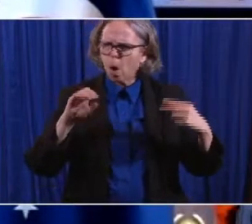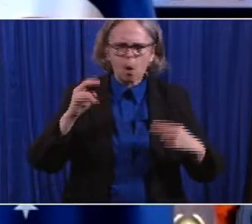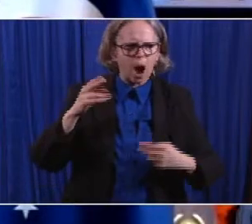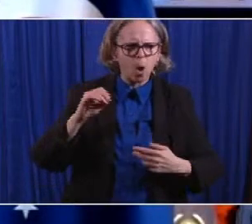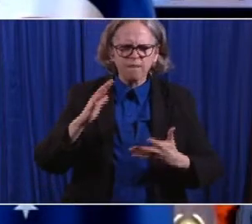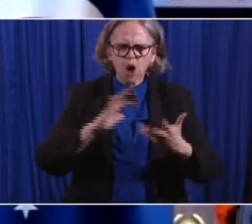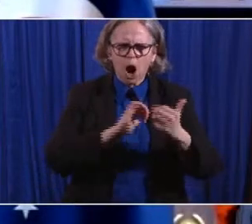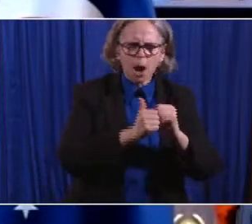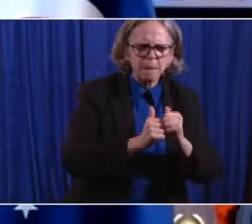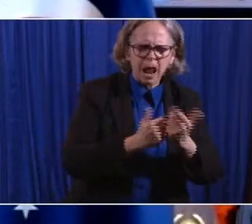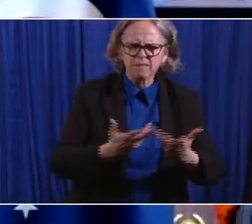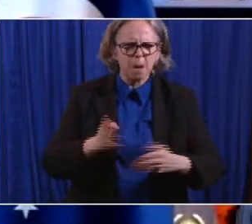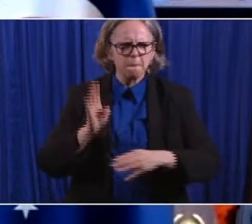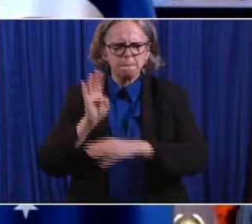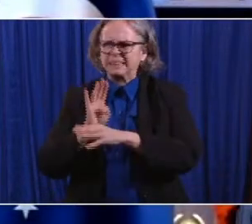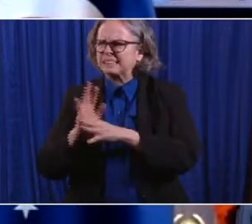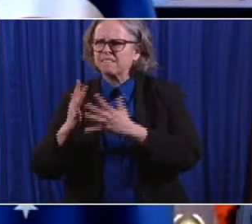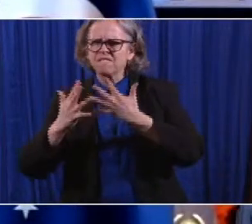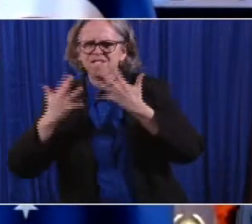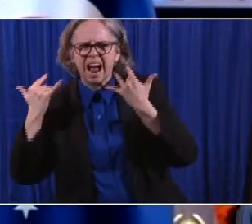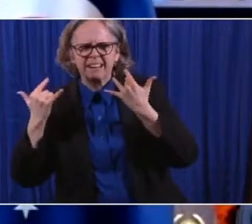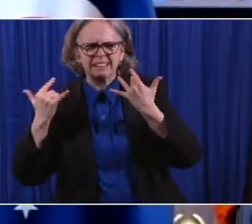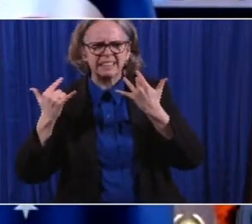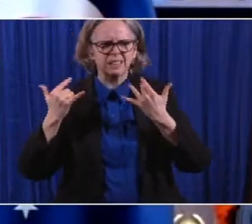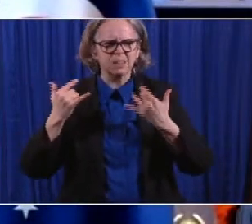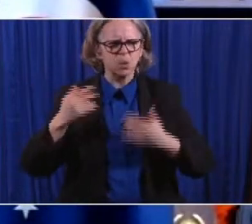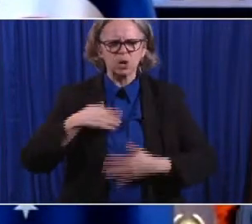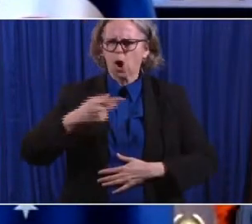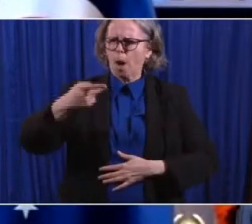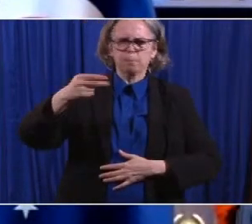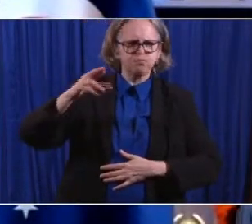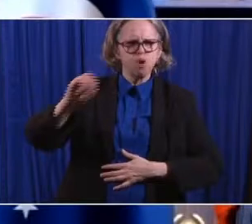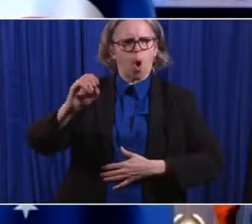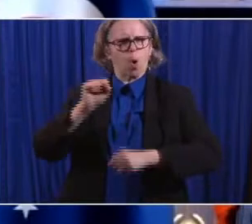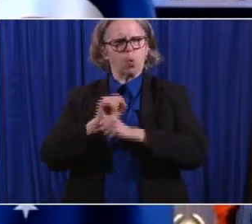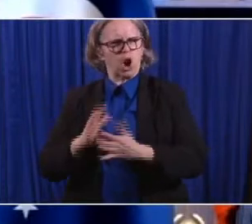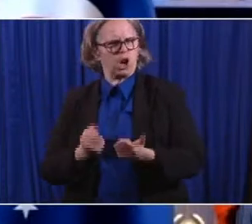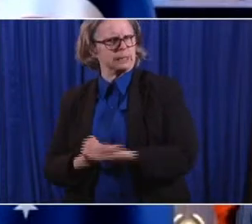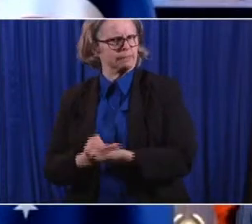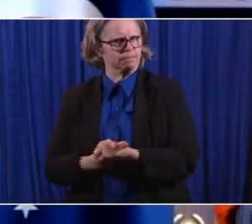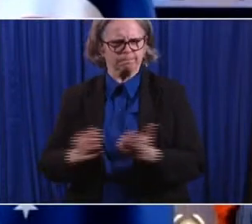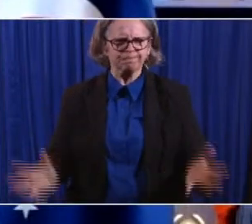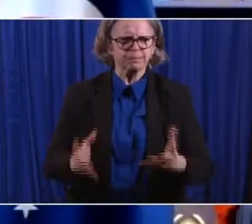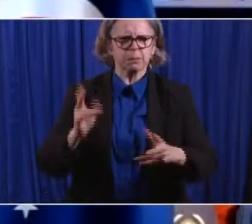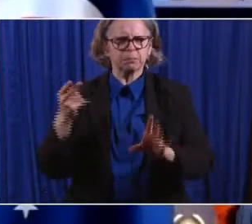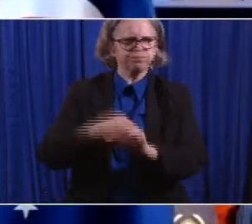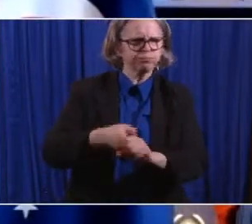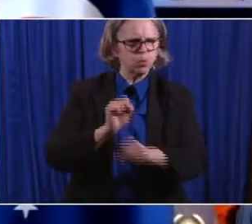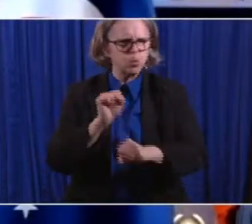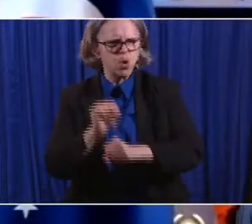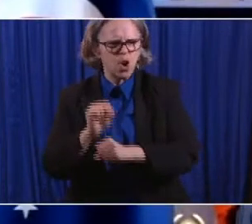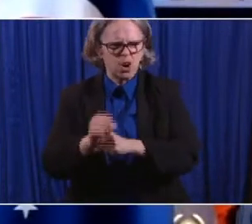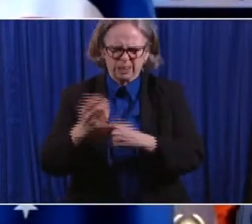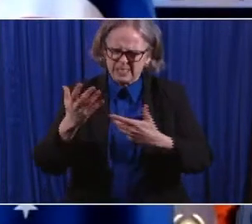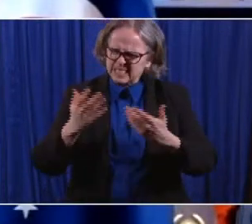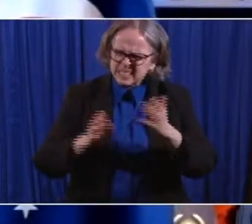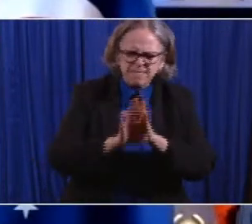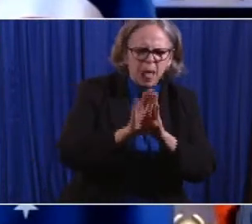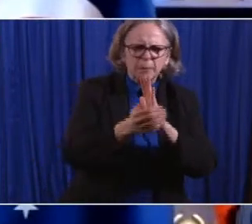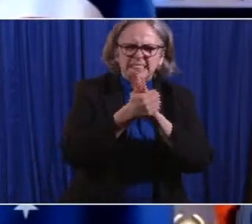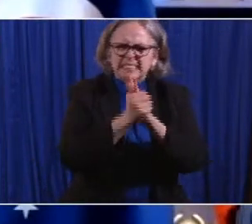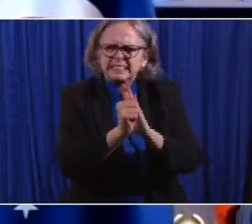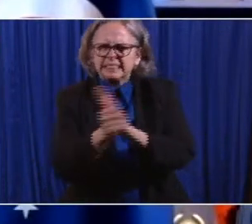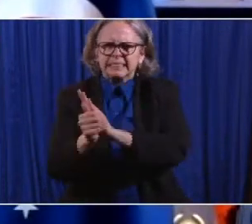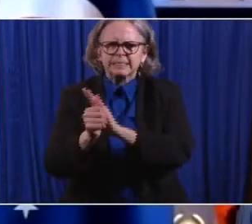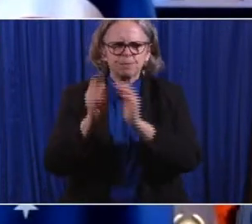great pro-worker environment. And we were developing talent and continuing to create a